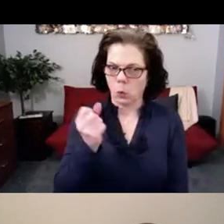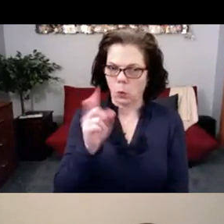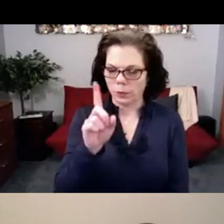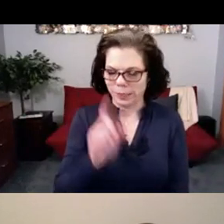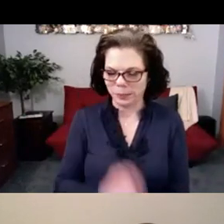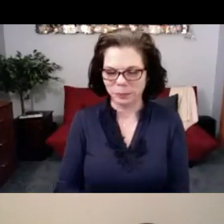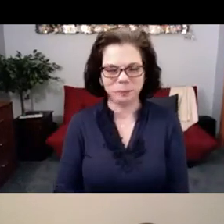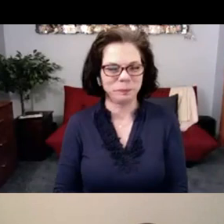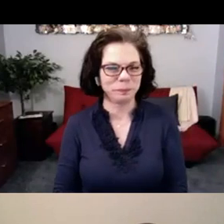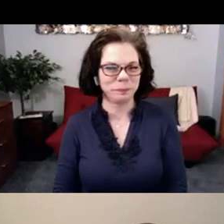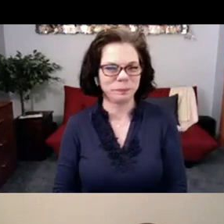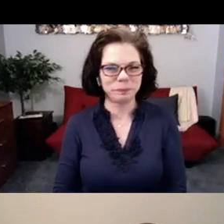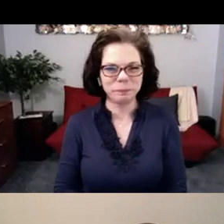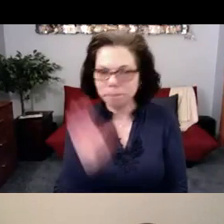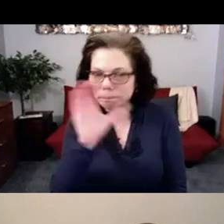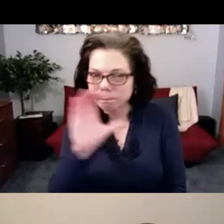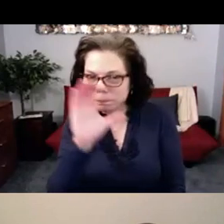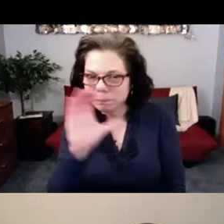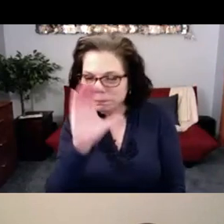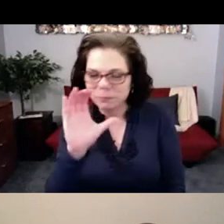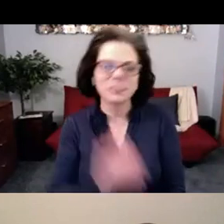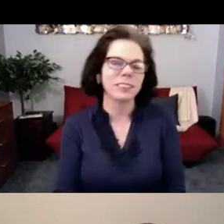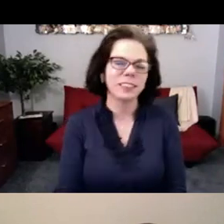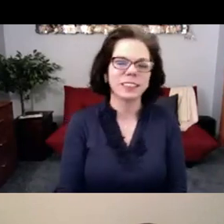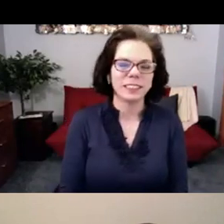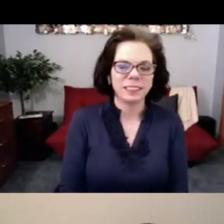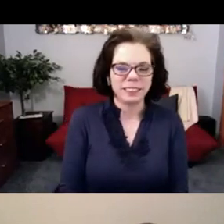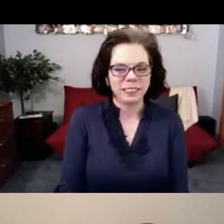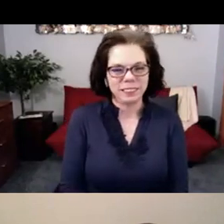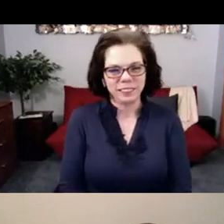the screen as we got more questions.